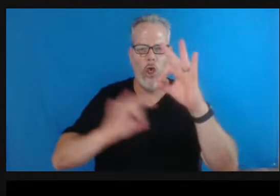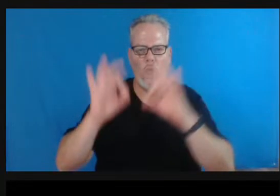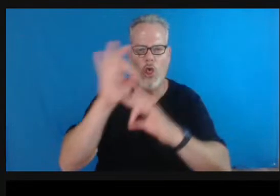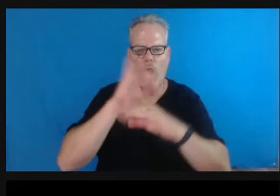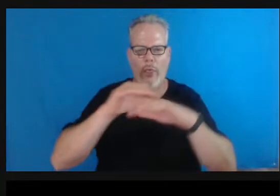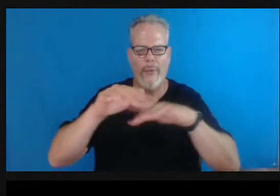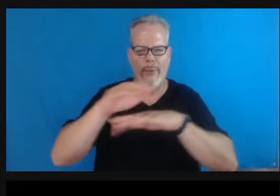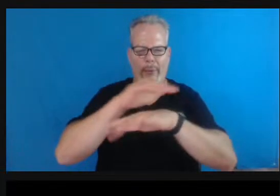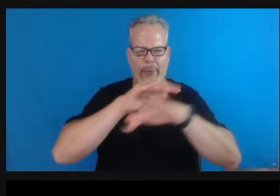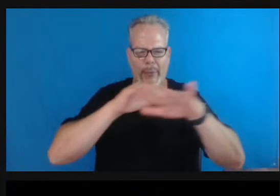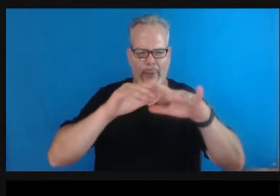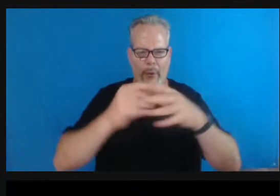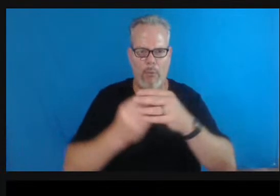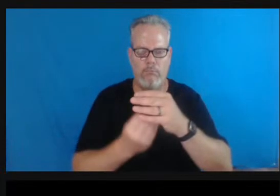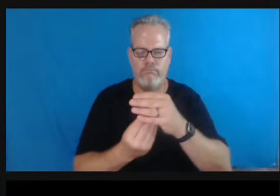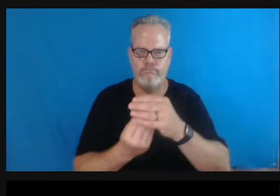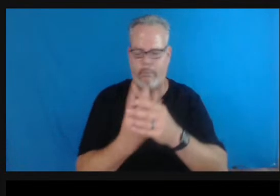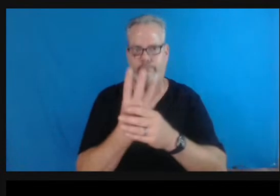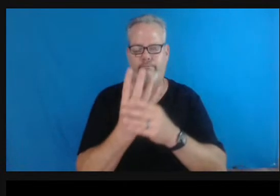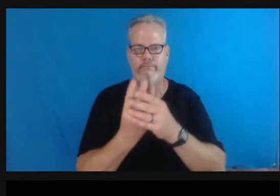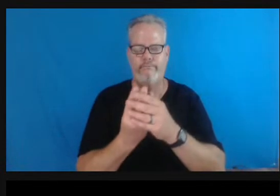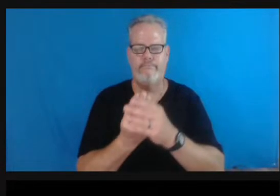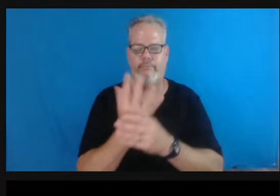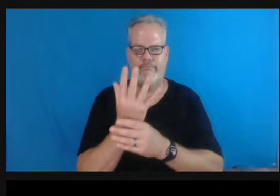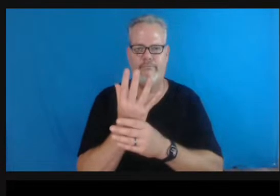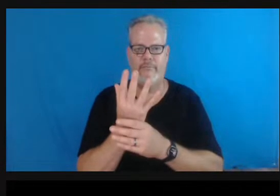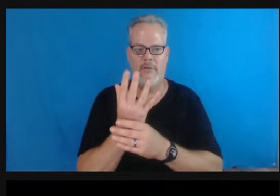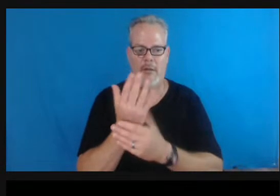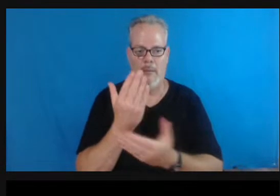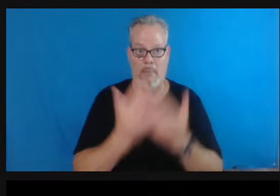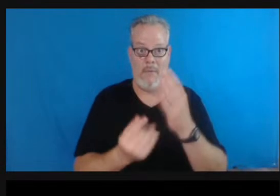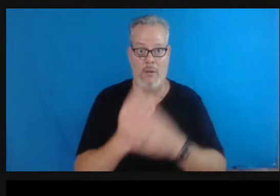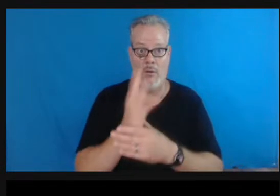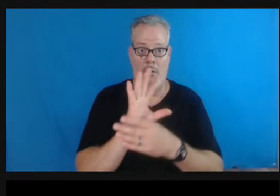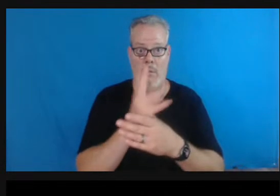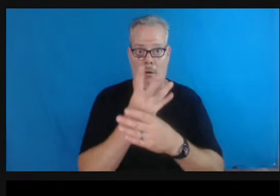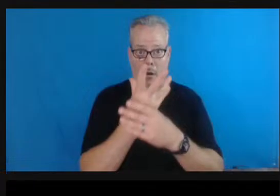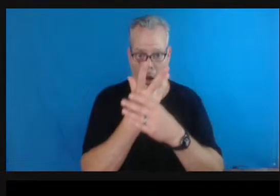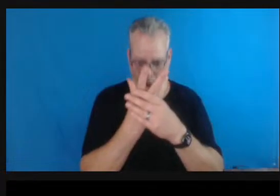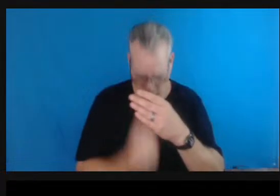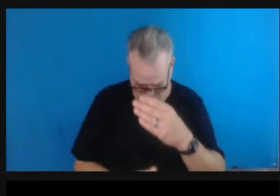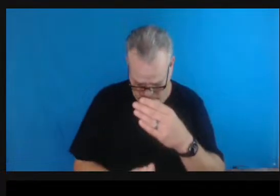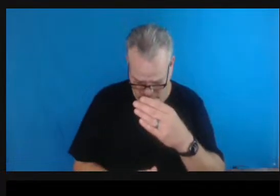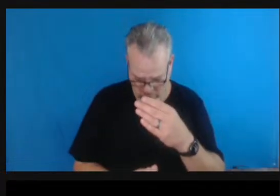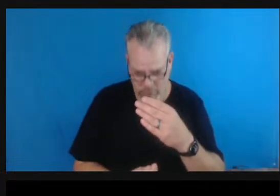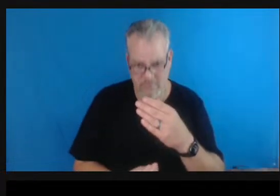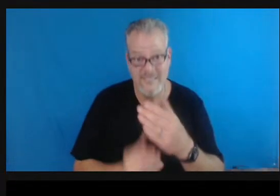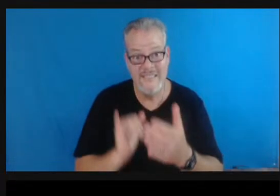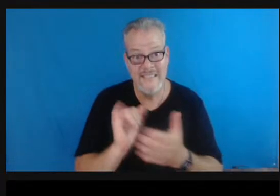up the crust. And could that flow back? That's where I would start